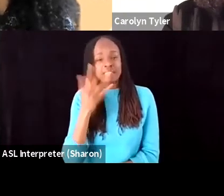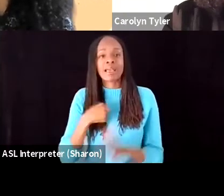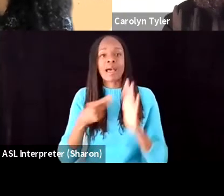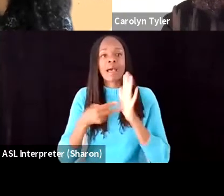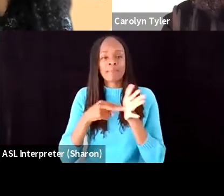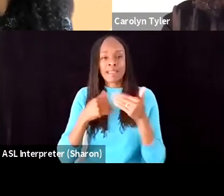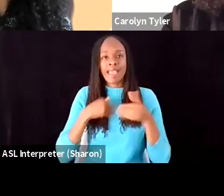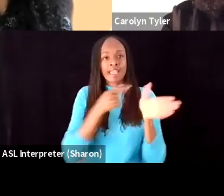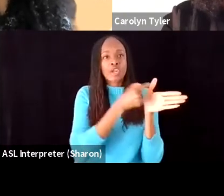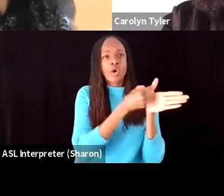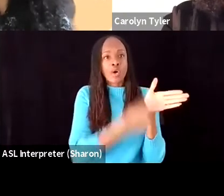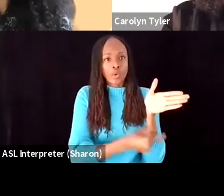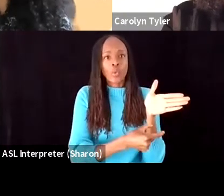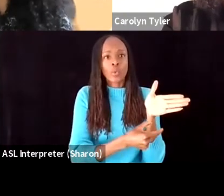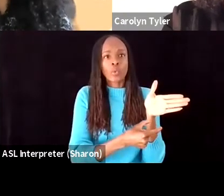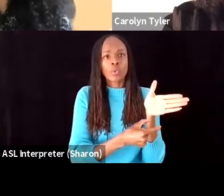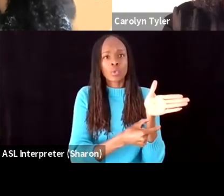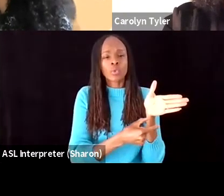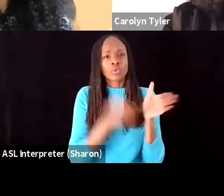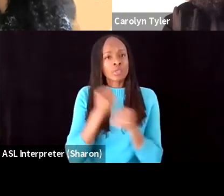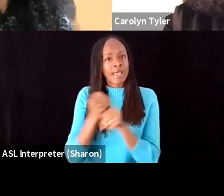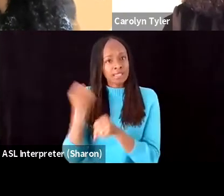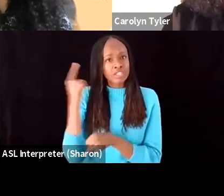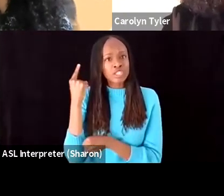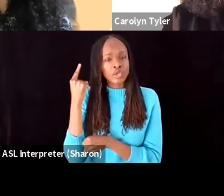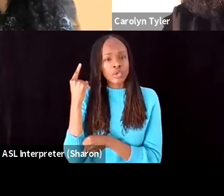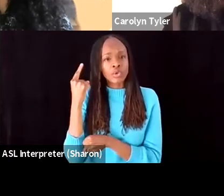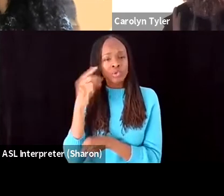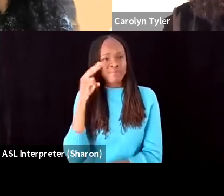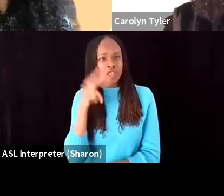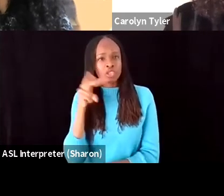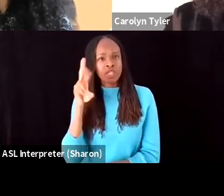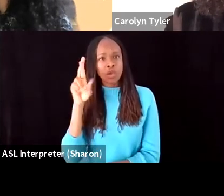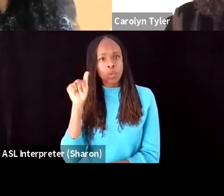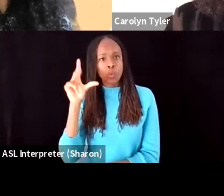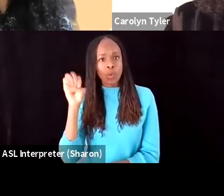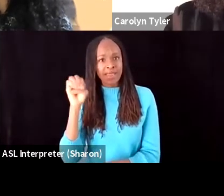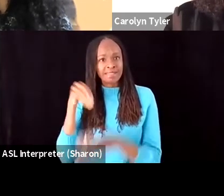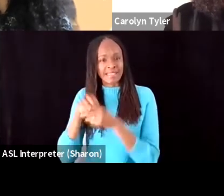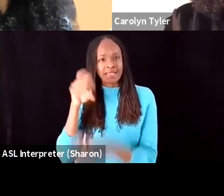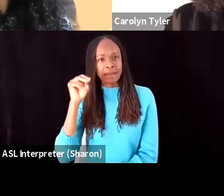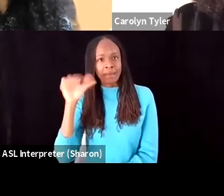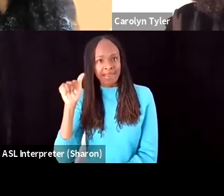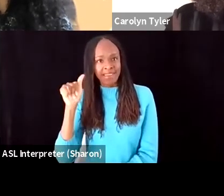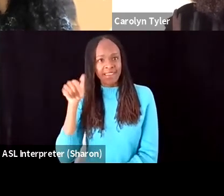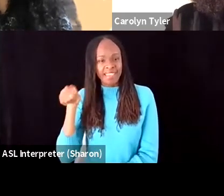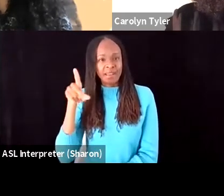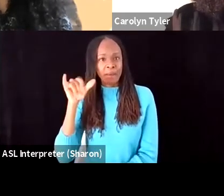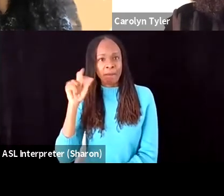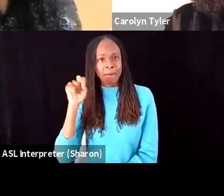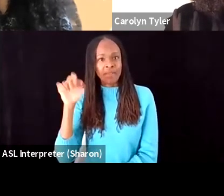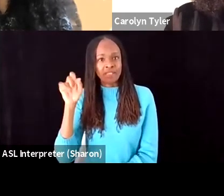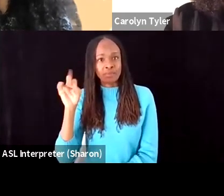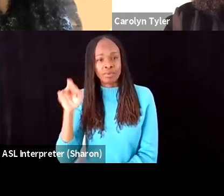was an article in last year that looked at race and media in Pittsburgh, and it said the mere presence of people